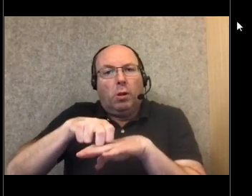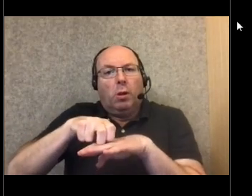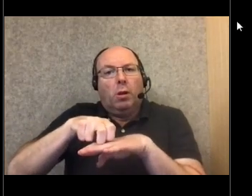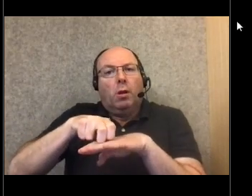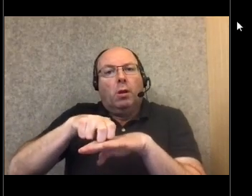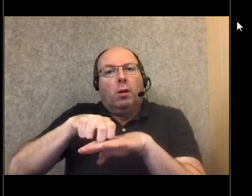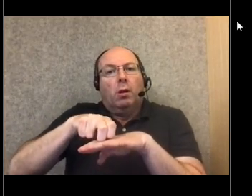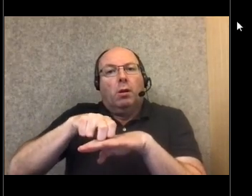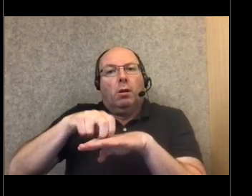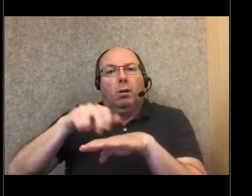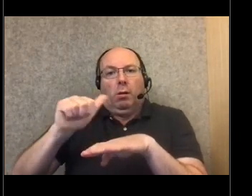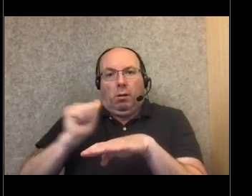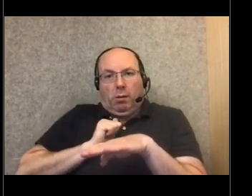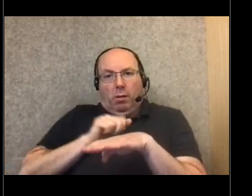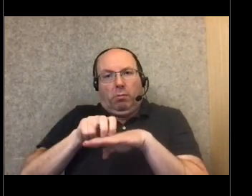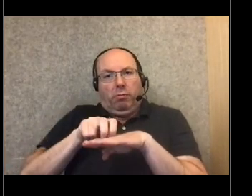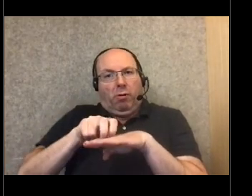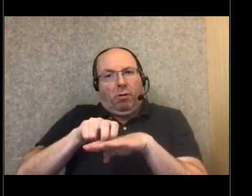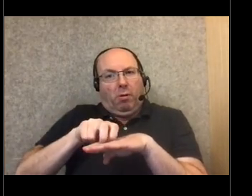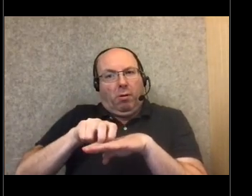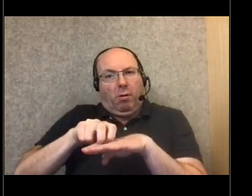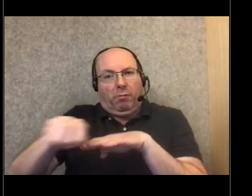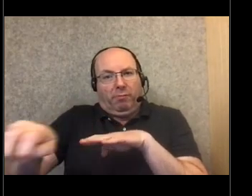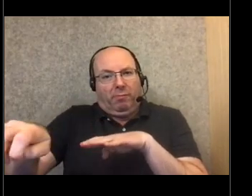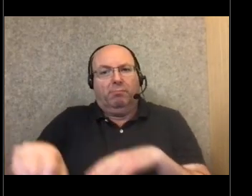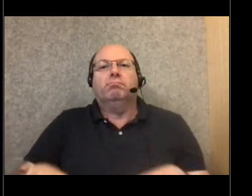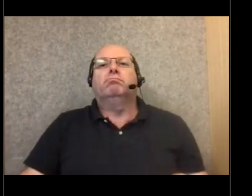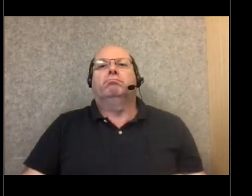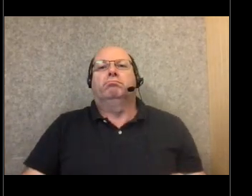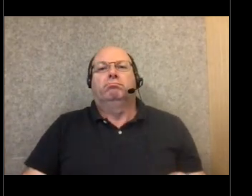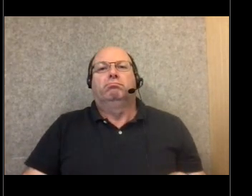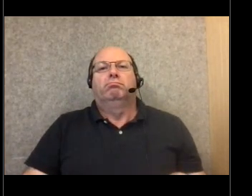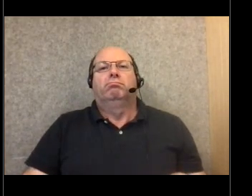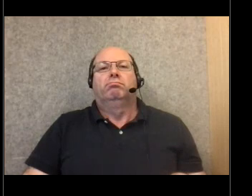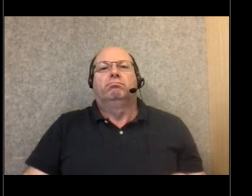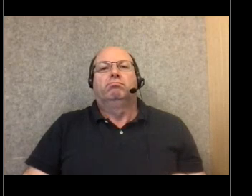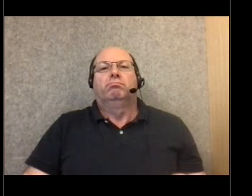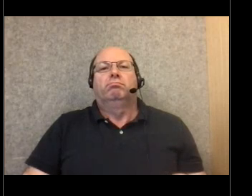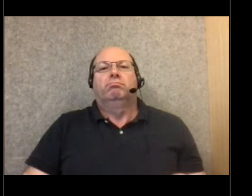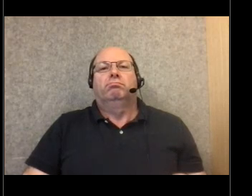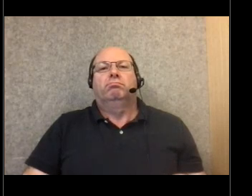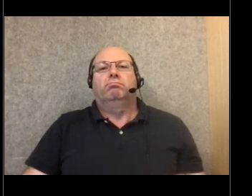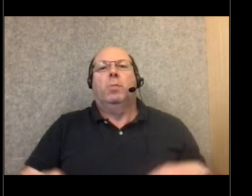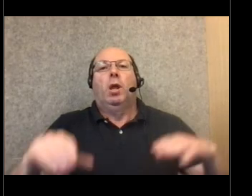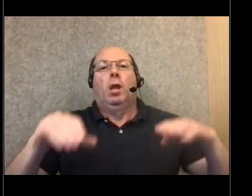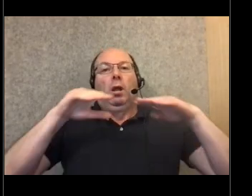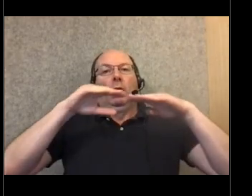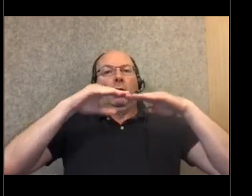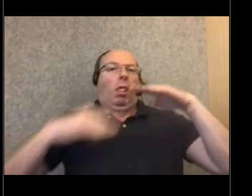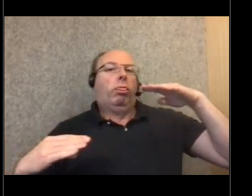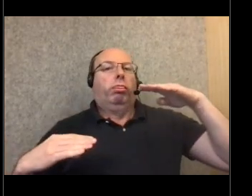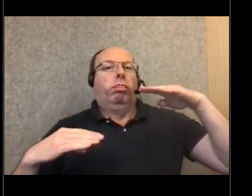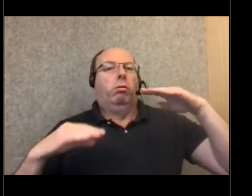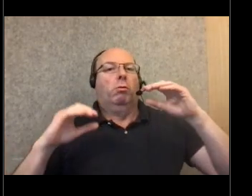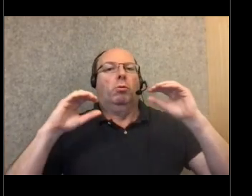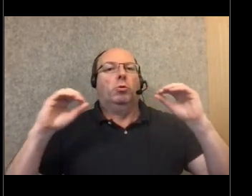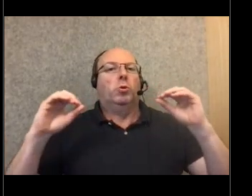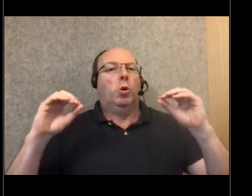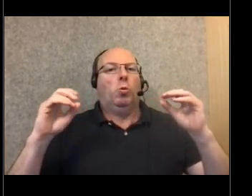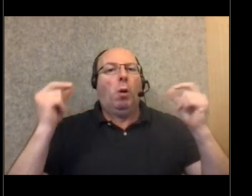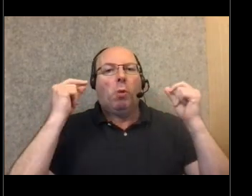No abrupt changes in level. An accessible route must connect